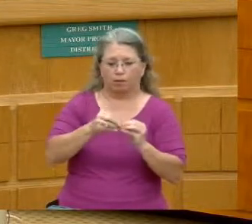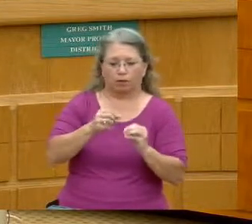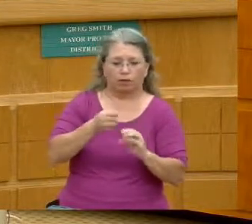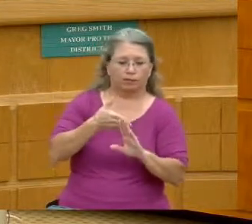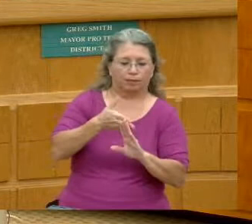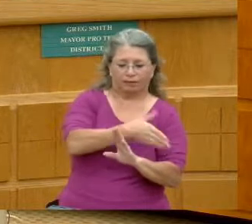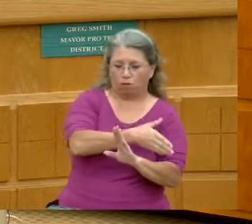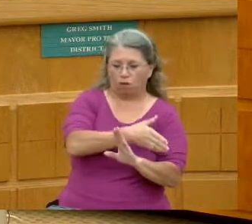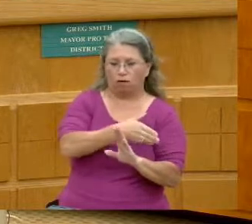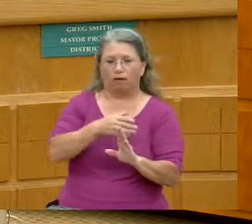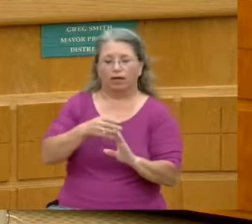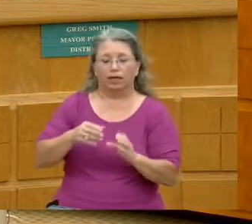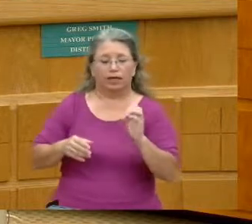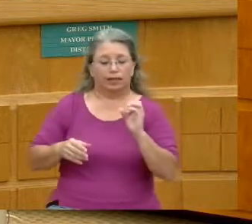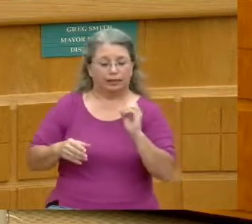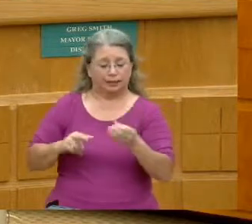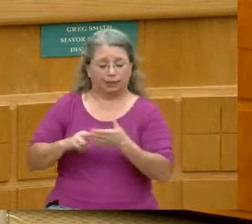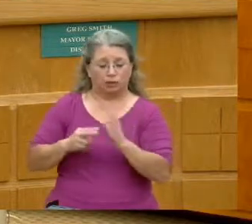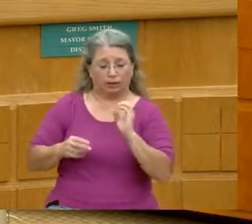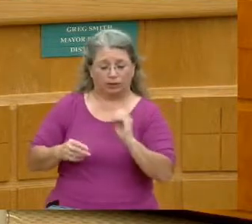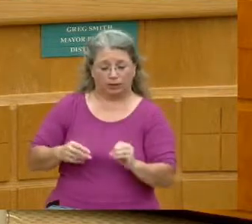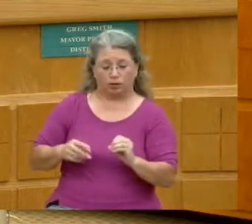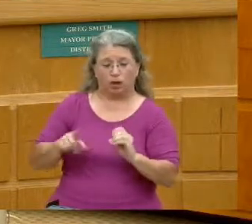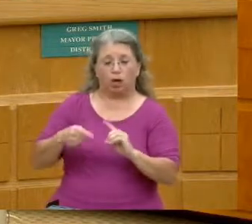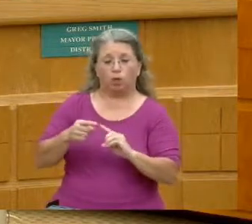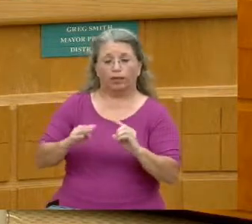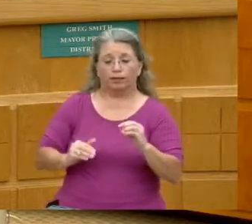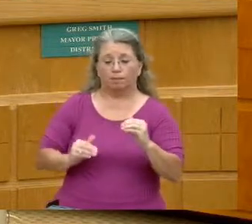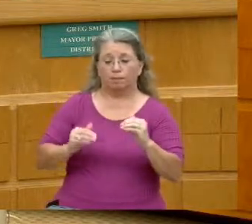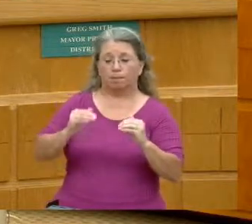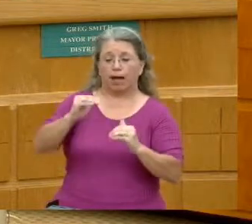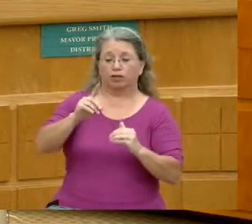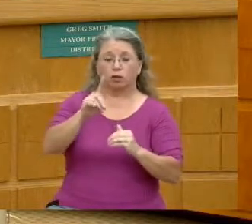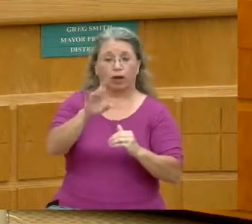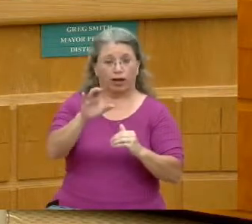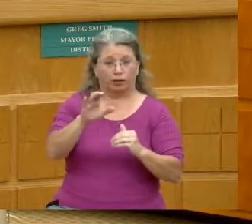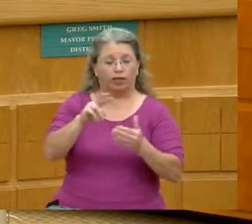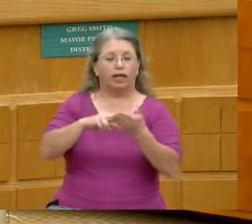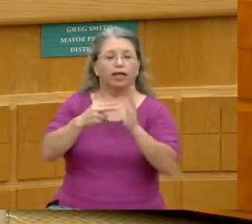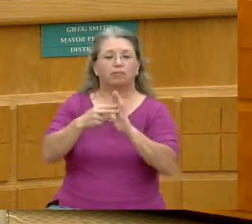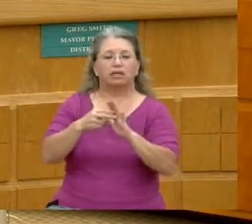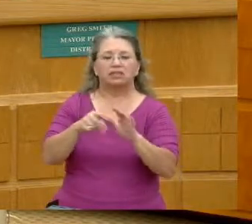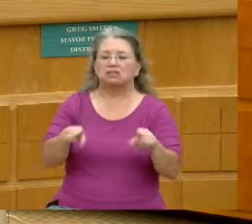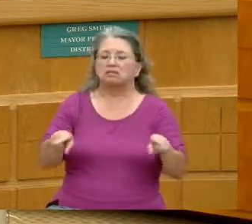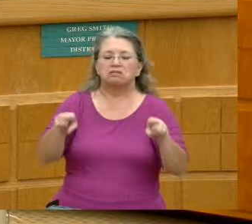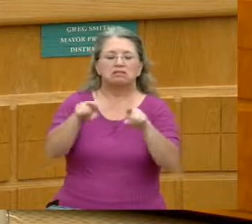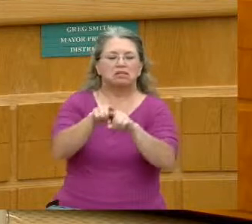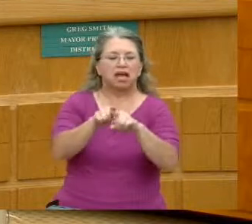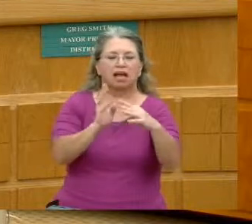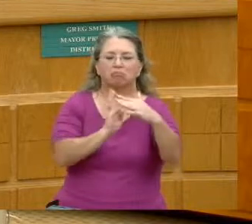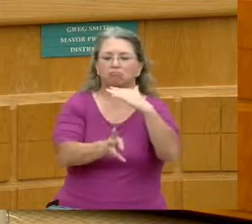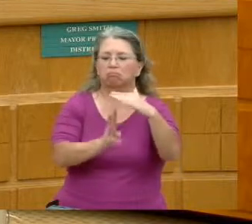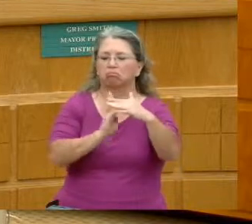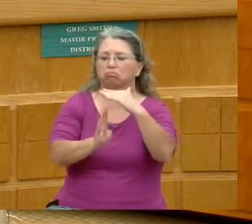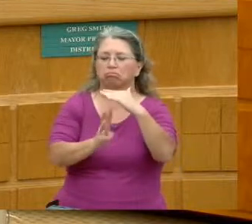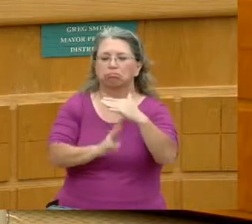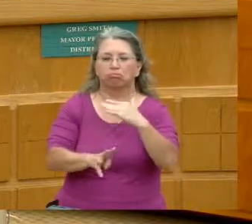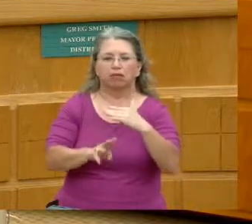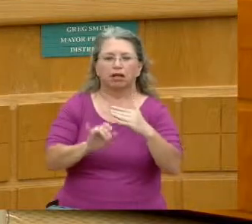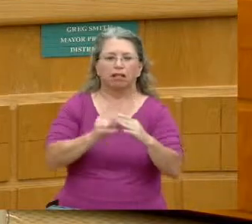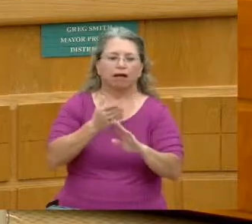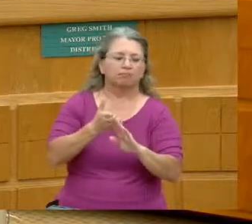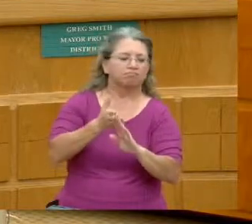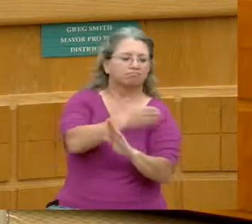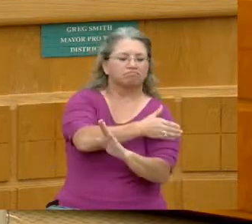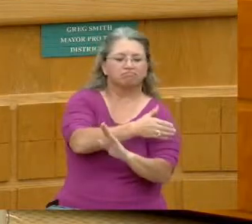0 means 0. And when we get back up to 100, it means the same amount of foot traffic is occurring at those locations as happened in February